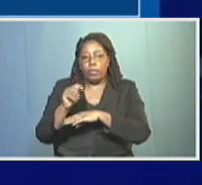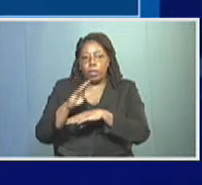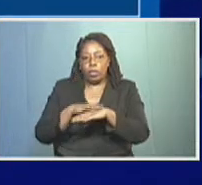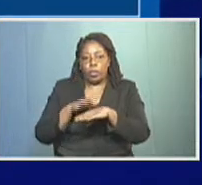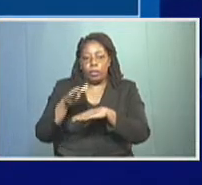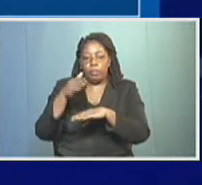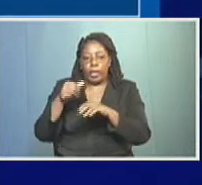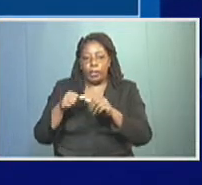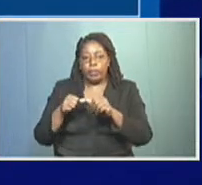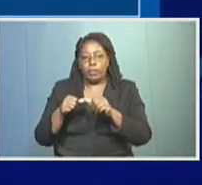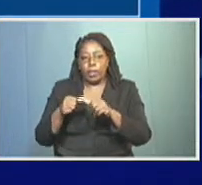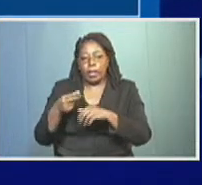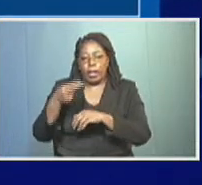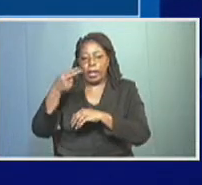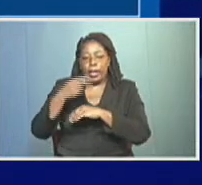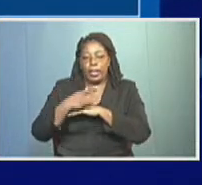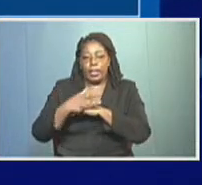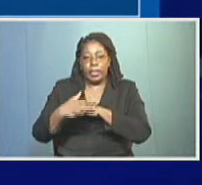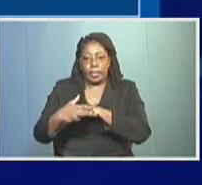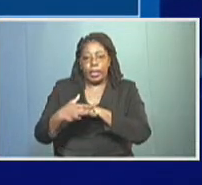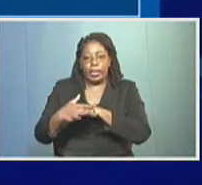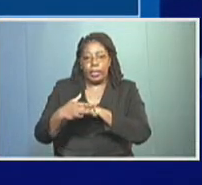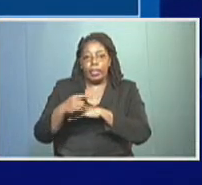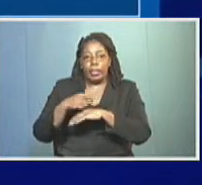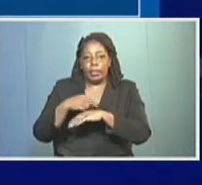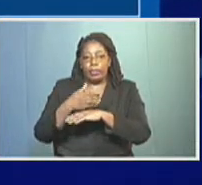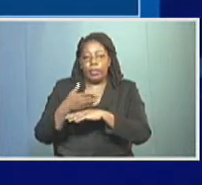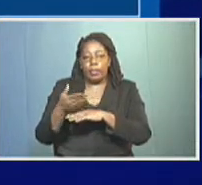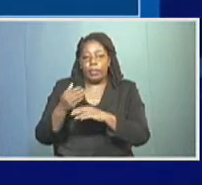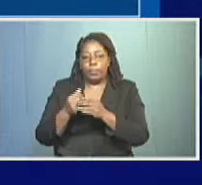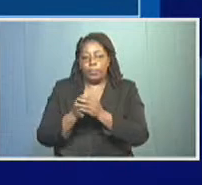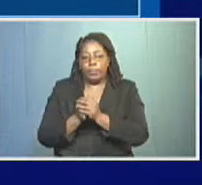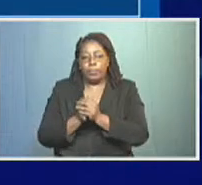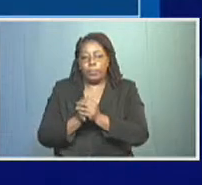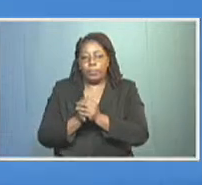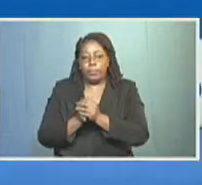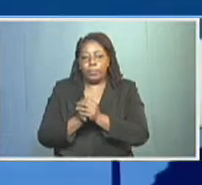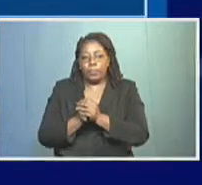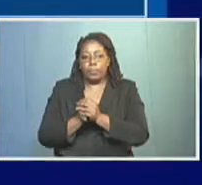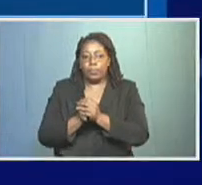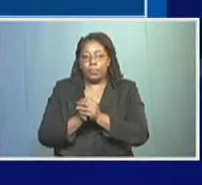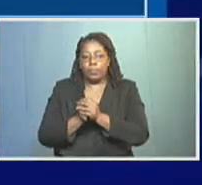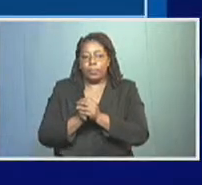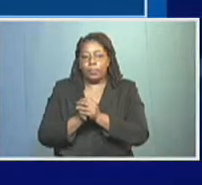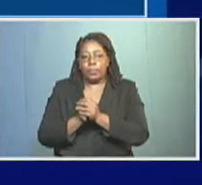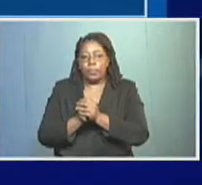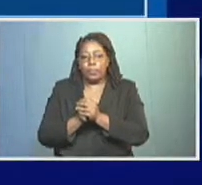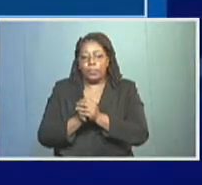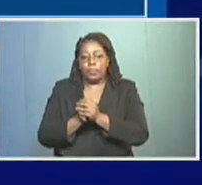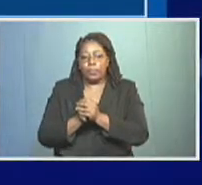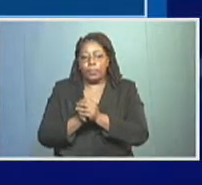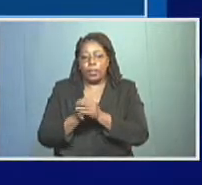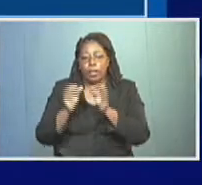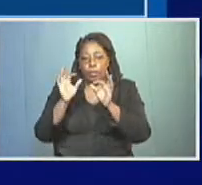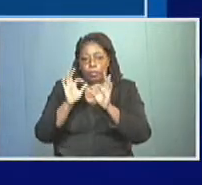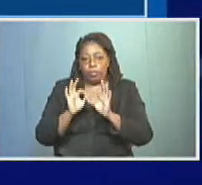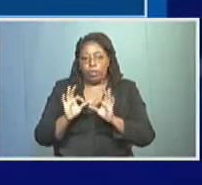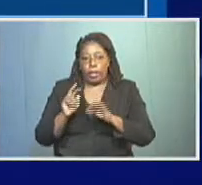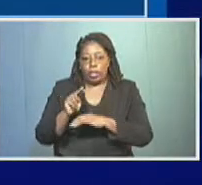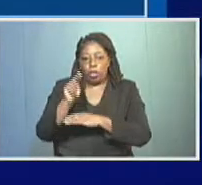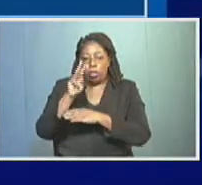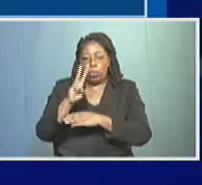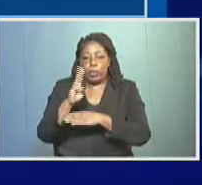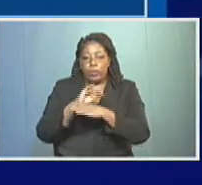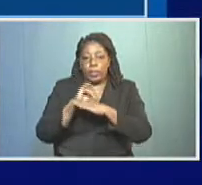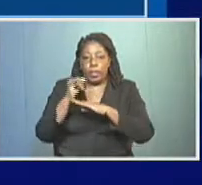flags continue. High tide at 6:55 in the morning. Low tide at 1:19 in the afternoon. And as we move into Friday, in the